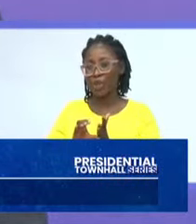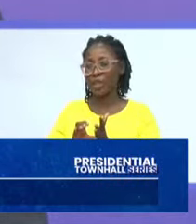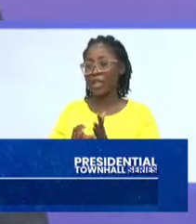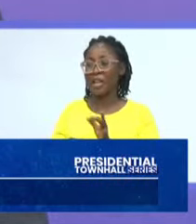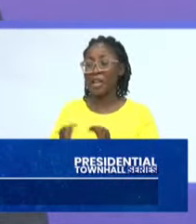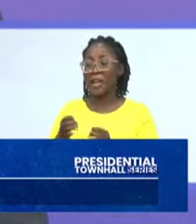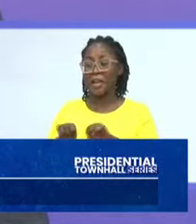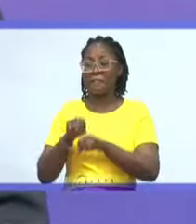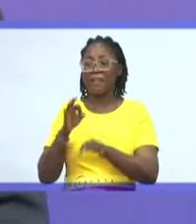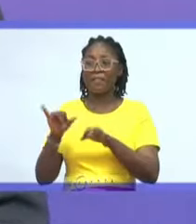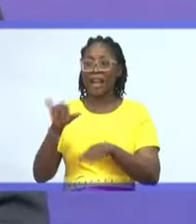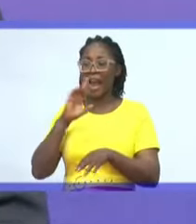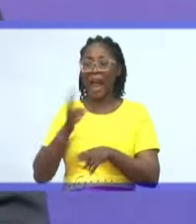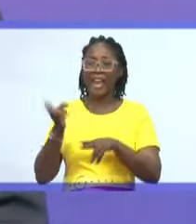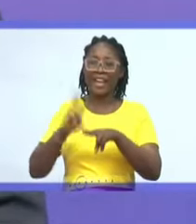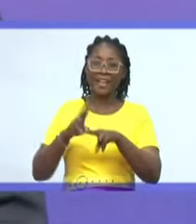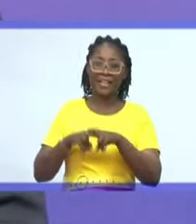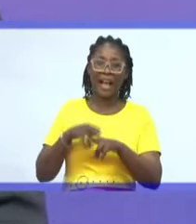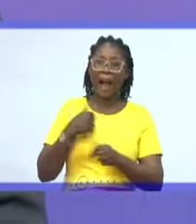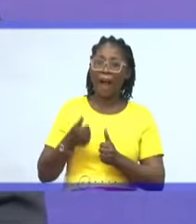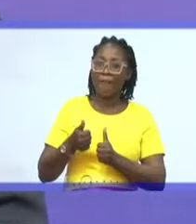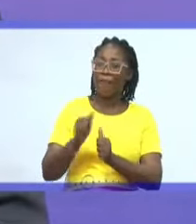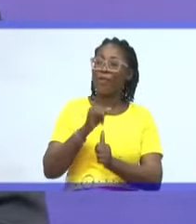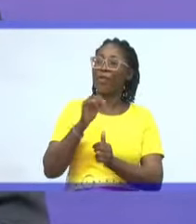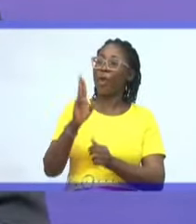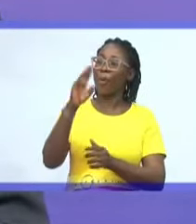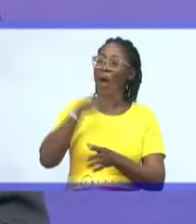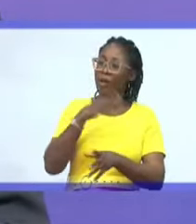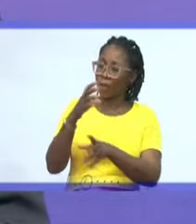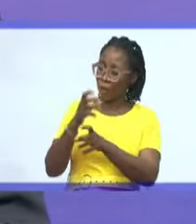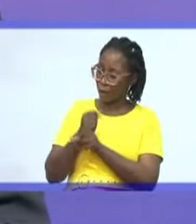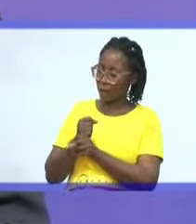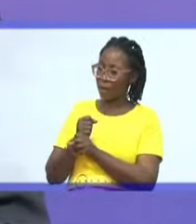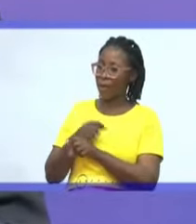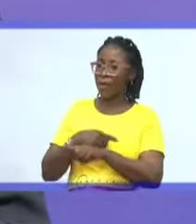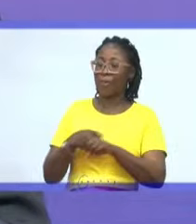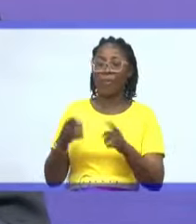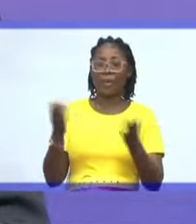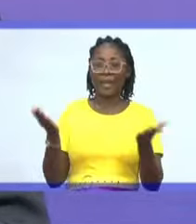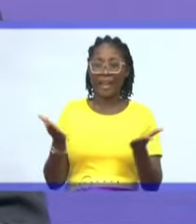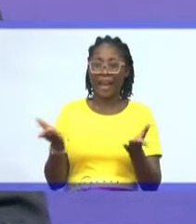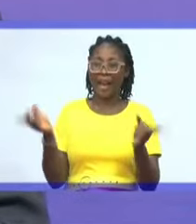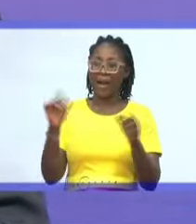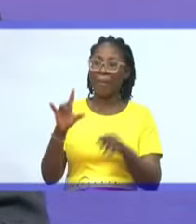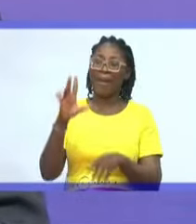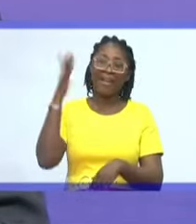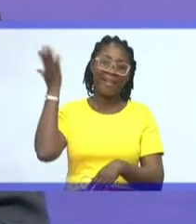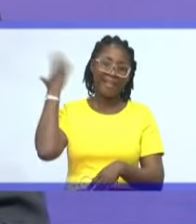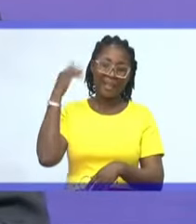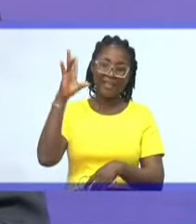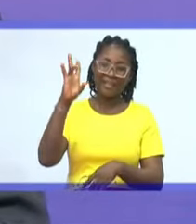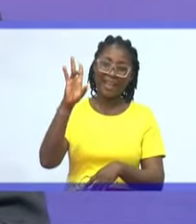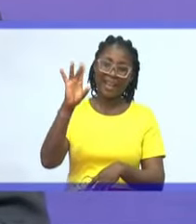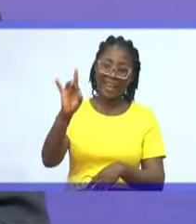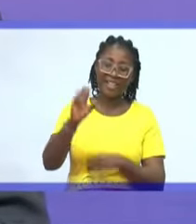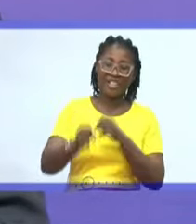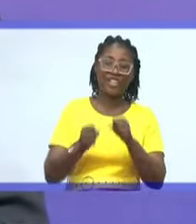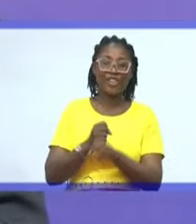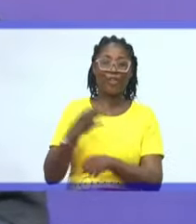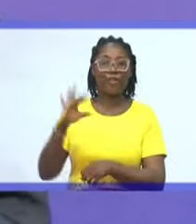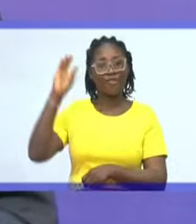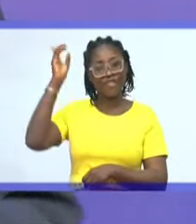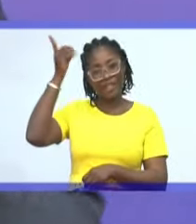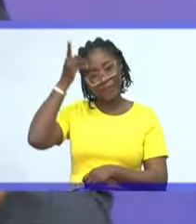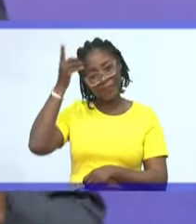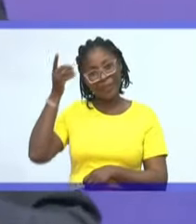inflated, and be following up and be collecting. Here come the last 8 years of our democracy. They were